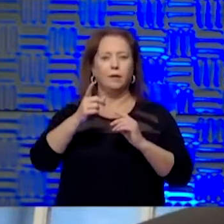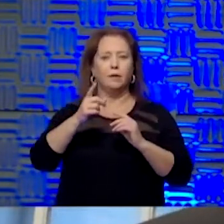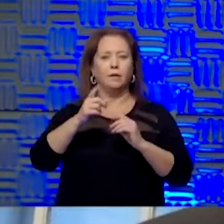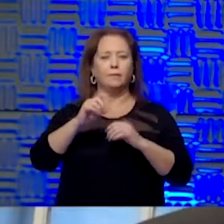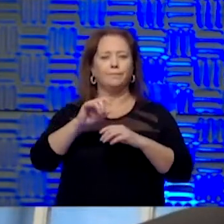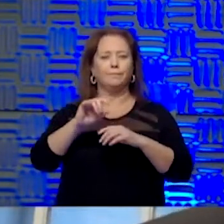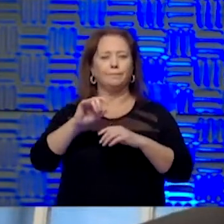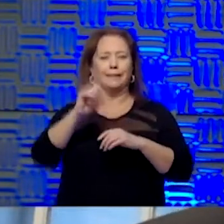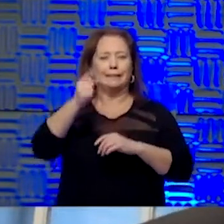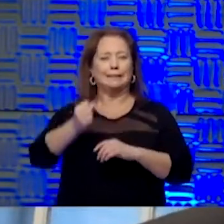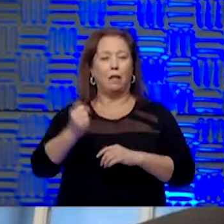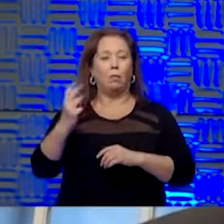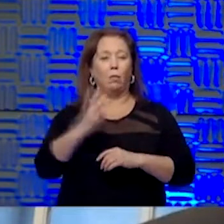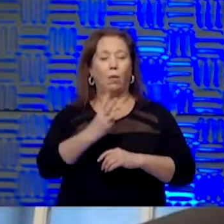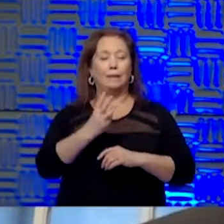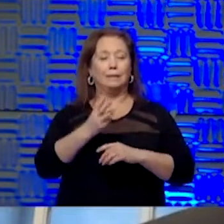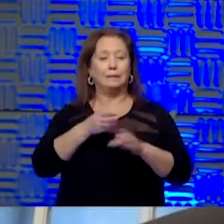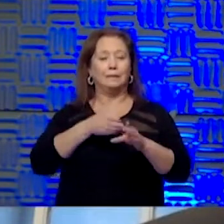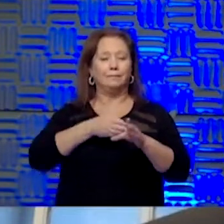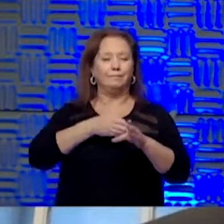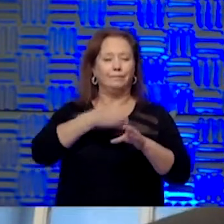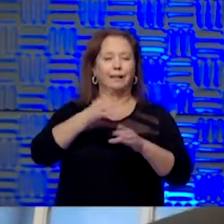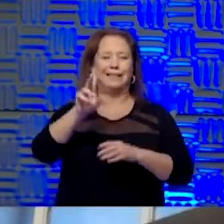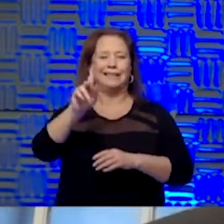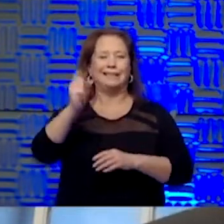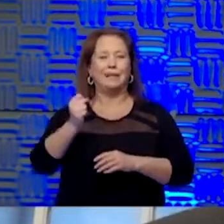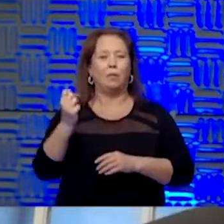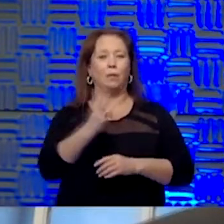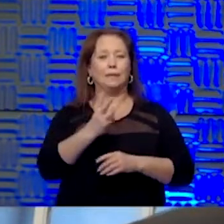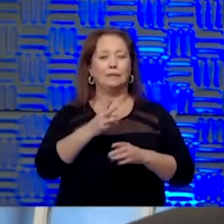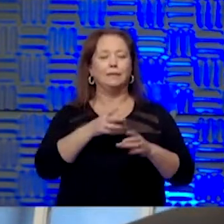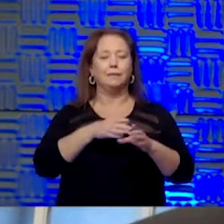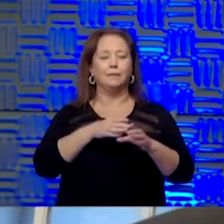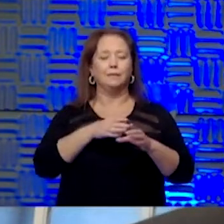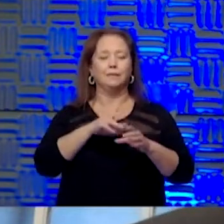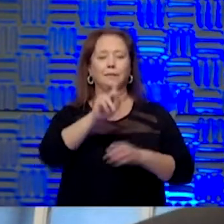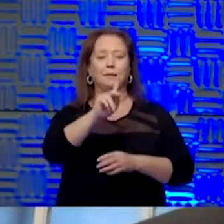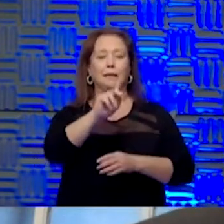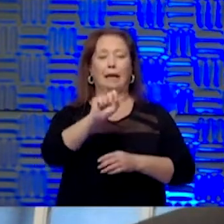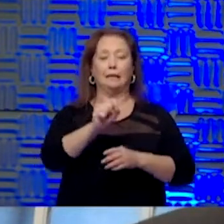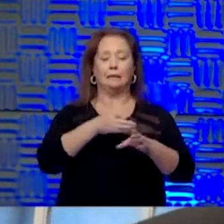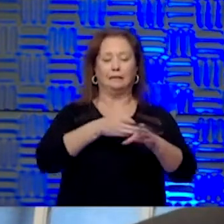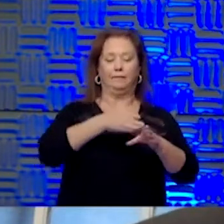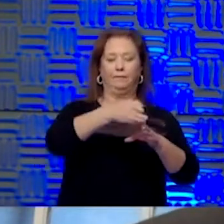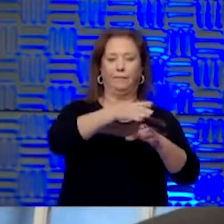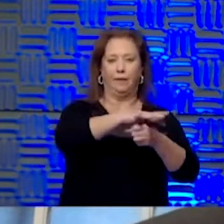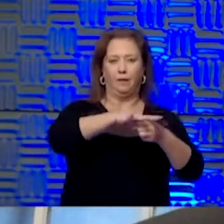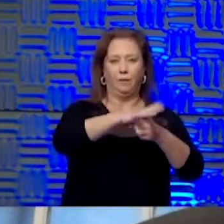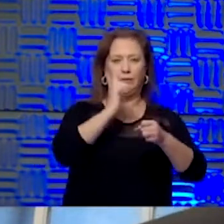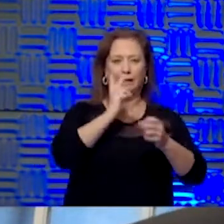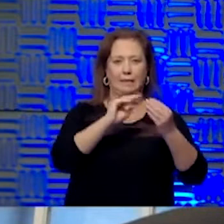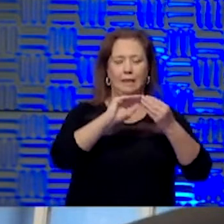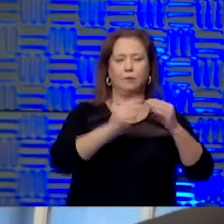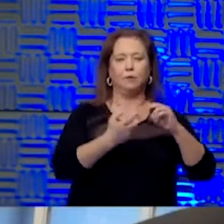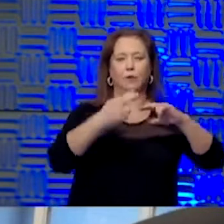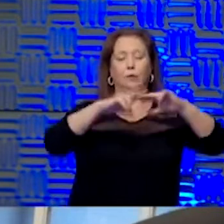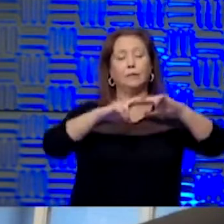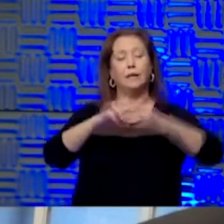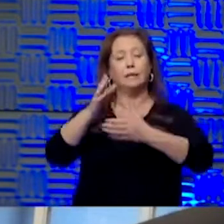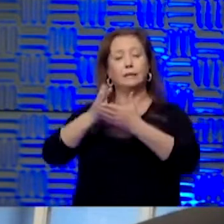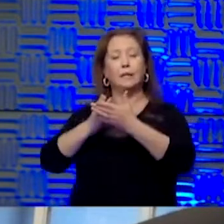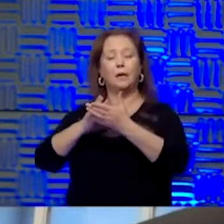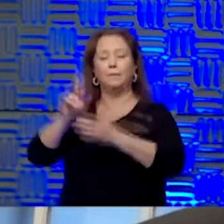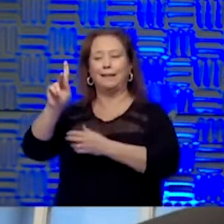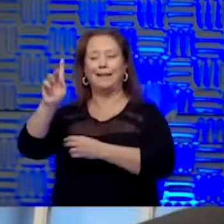industries in Southwest Kansas and some of the areas north of Kansas City, you have to be concerned that there's broader community spread